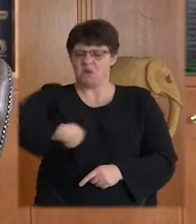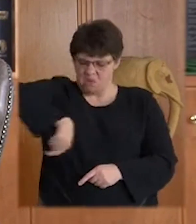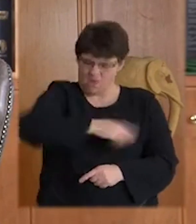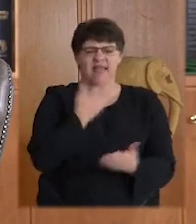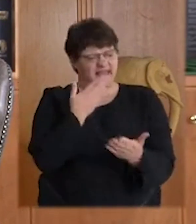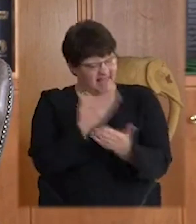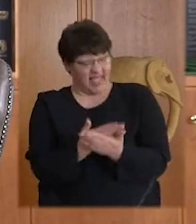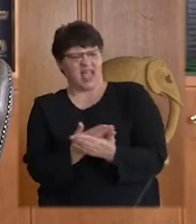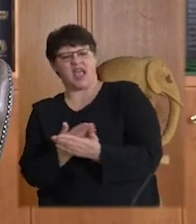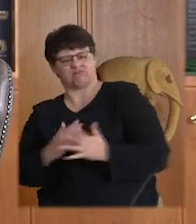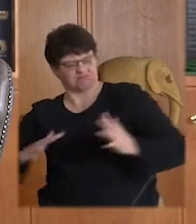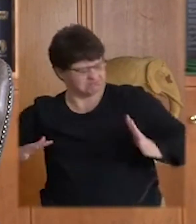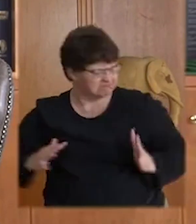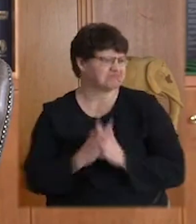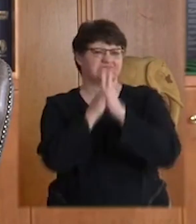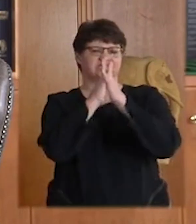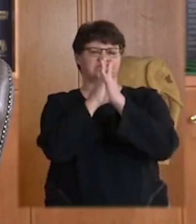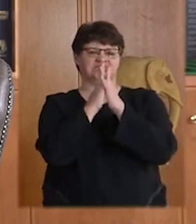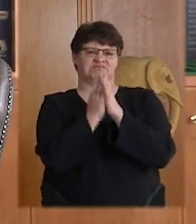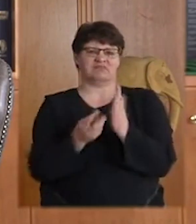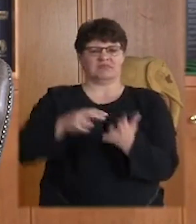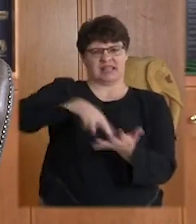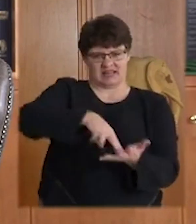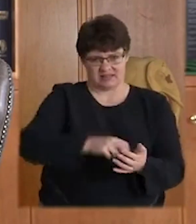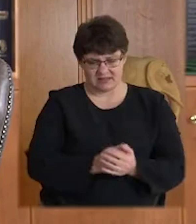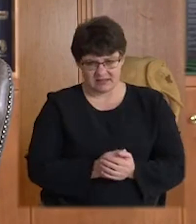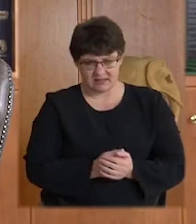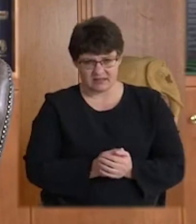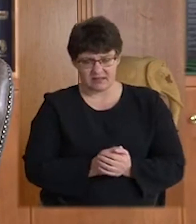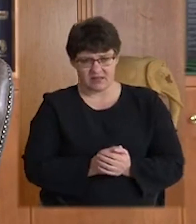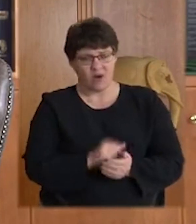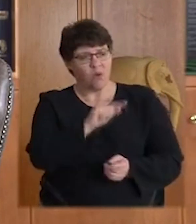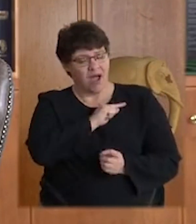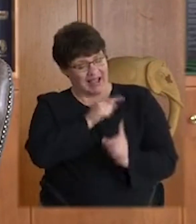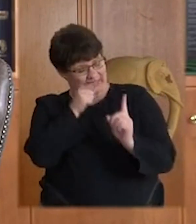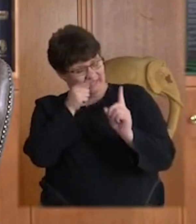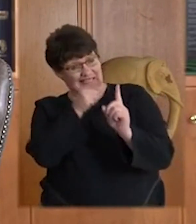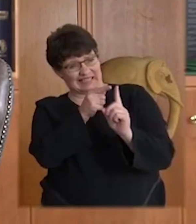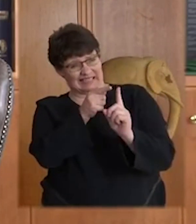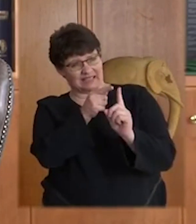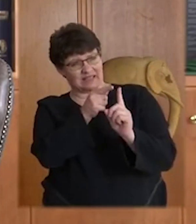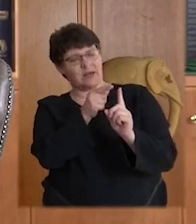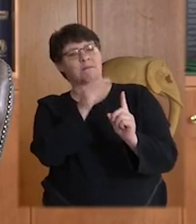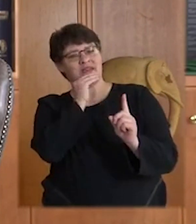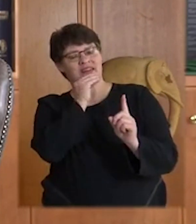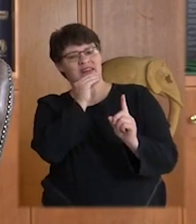and compassion that is at the center of the concept of Ubuntu.